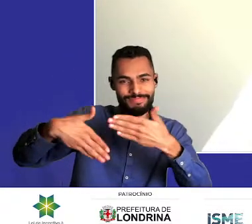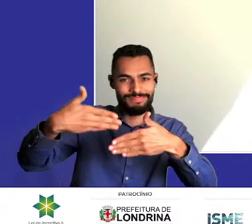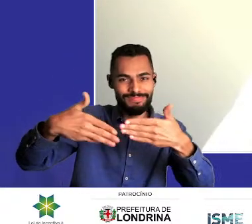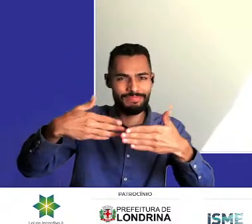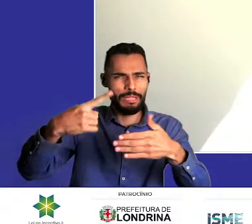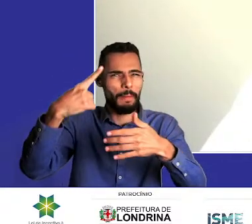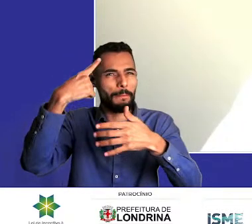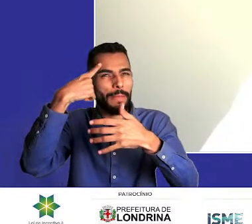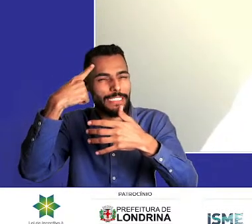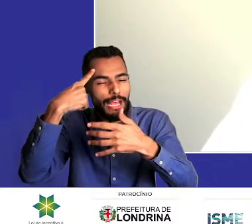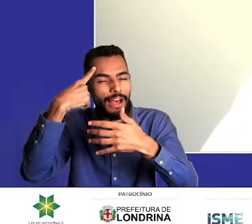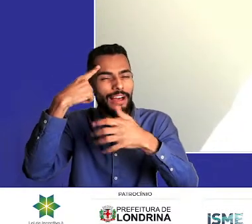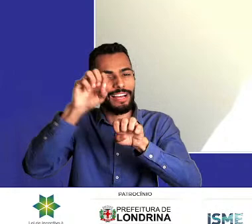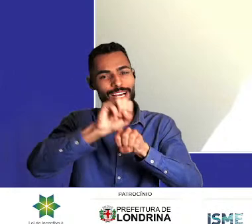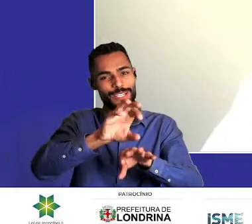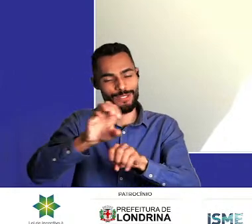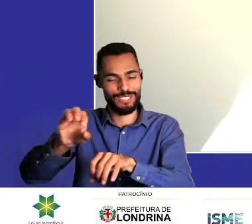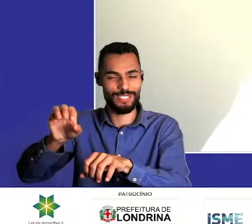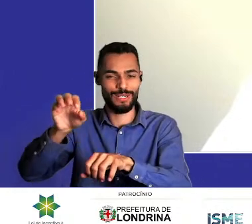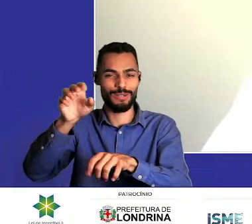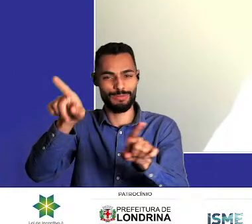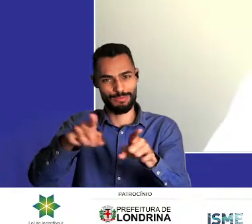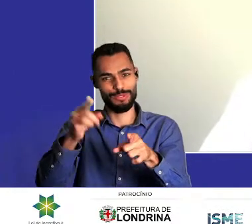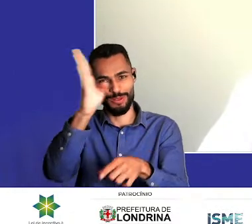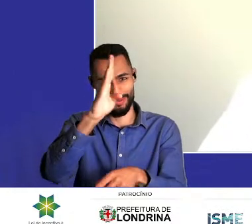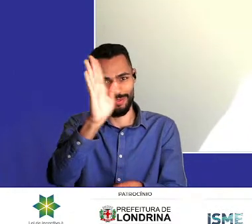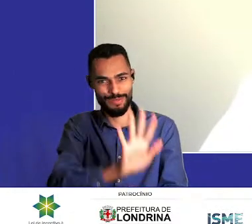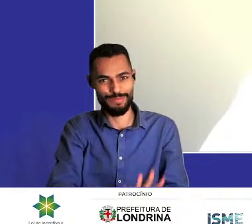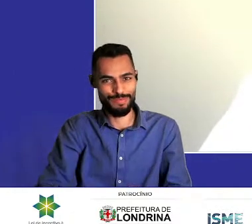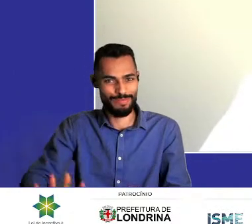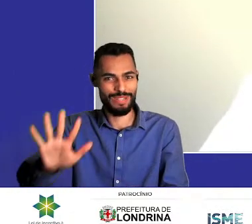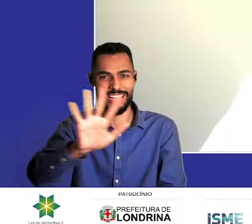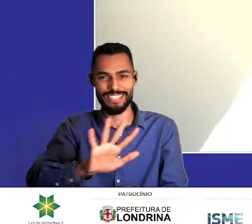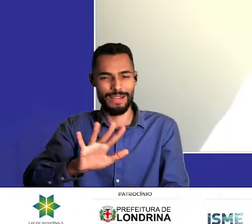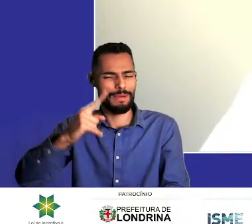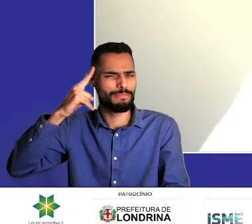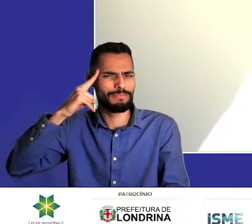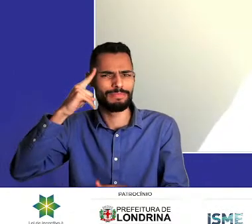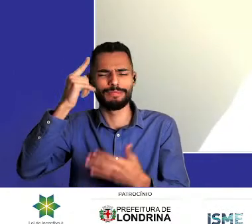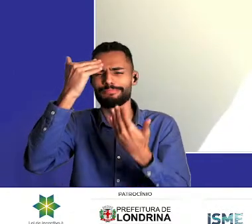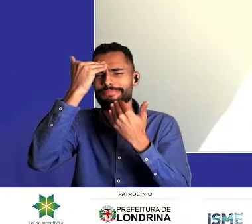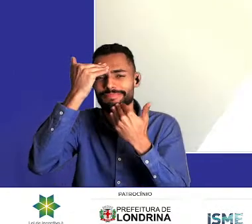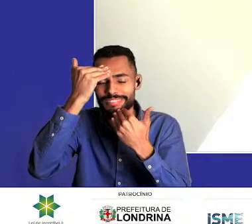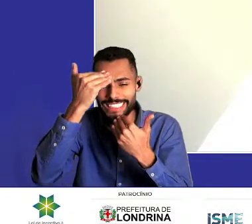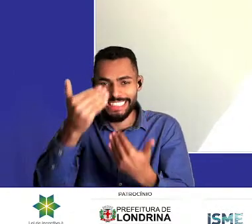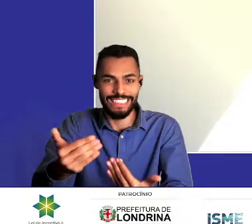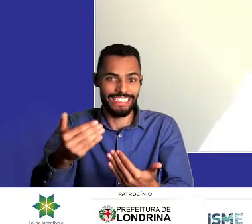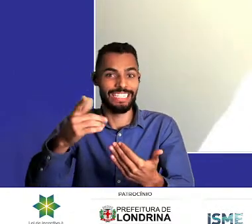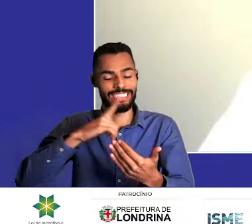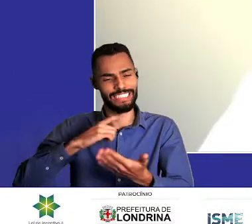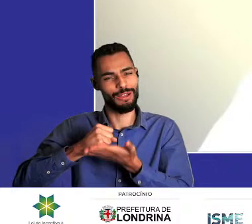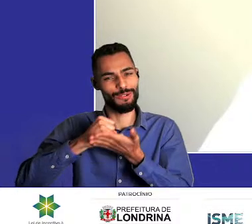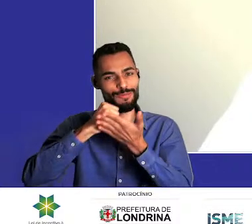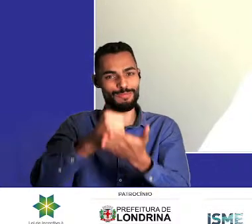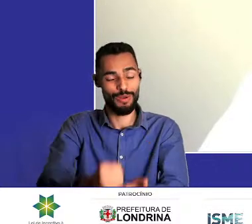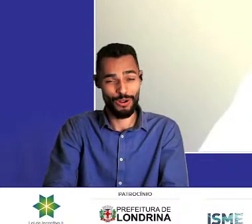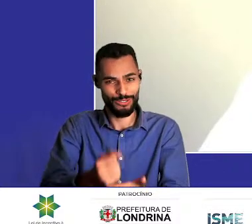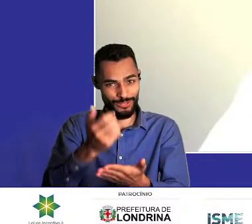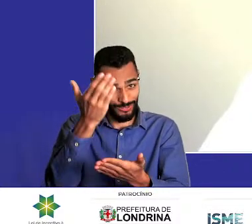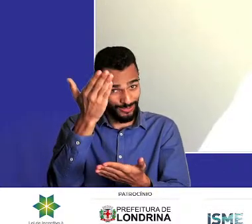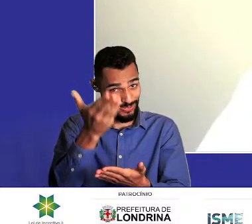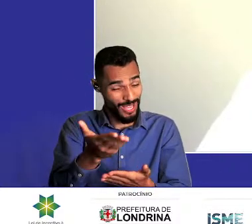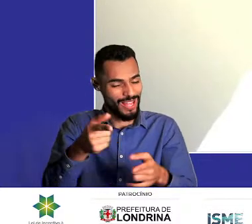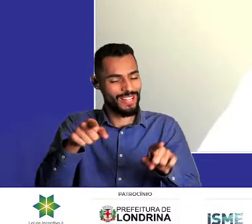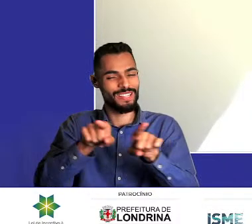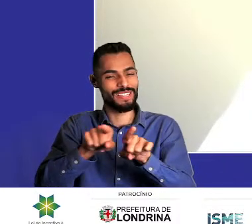We are very grateful for the support of all our partner associations, especially I am truly amazed